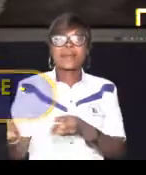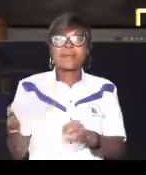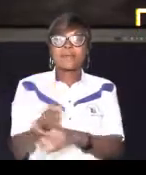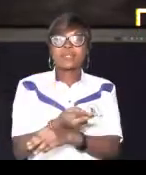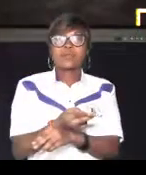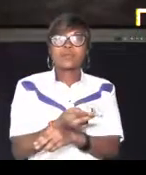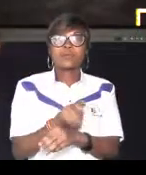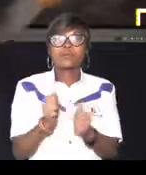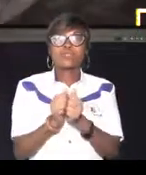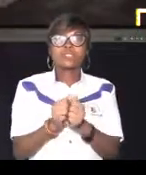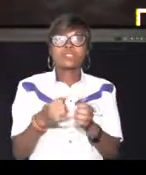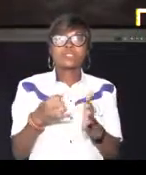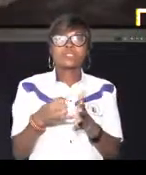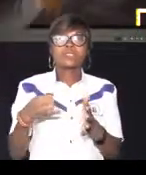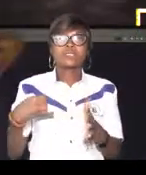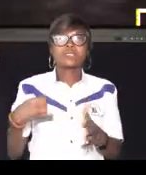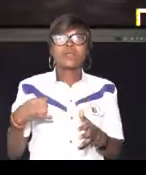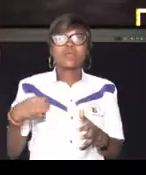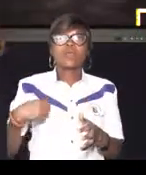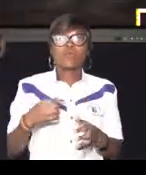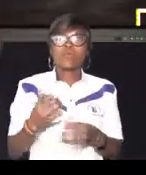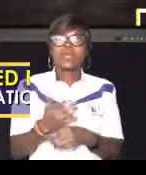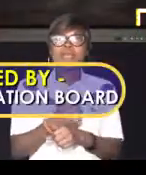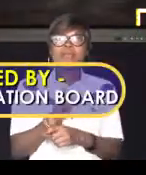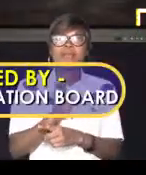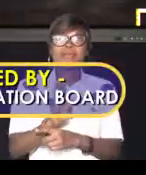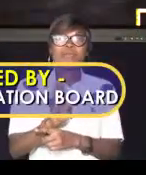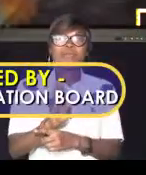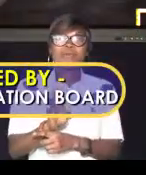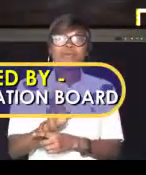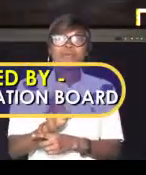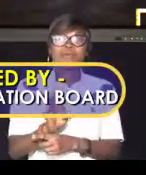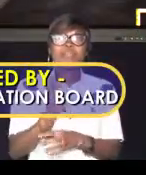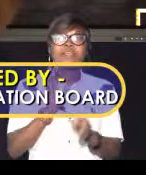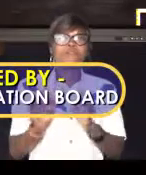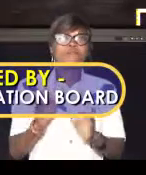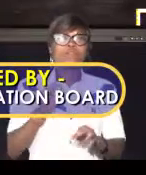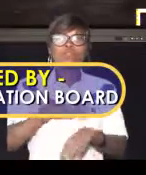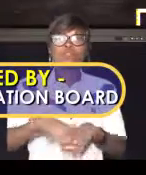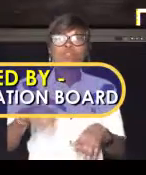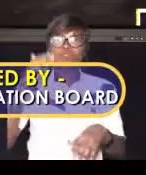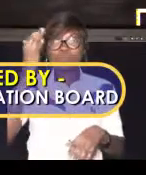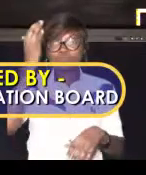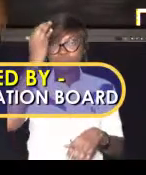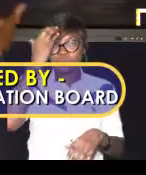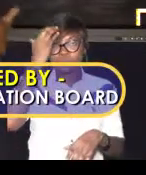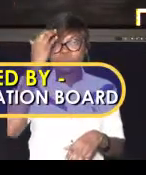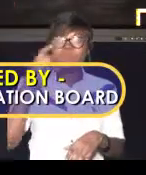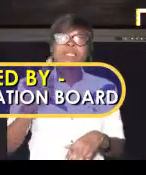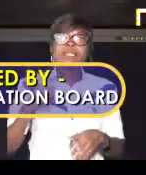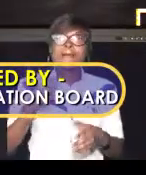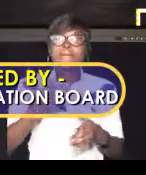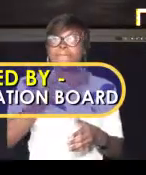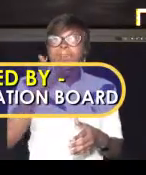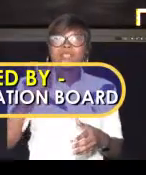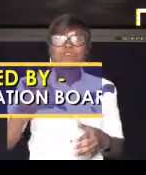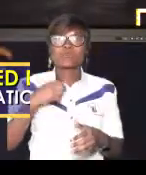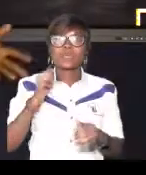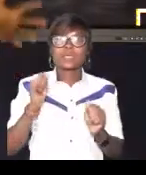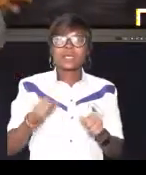get 108? Now, when we know that number, we get B. But if we do not know, the